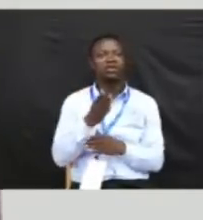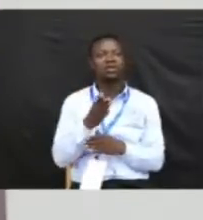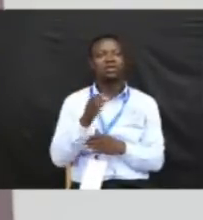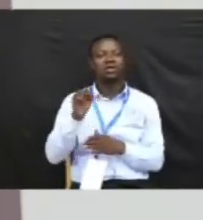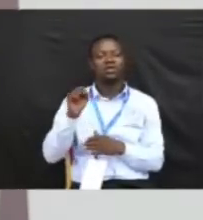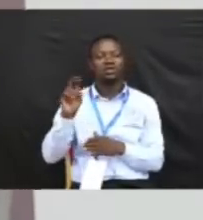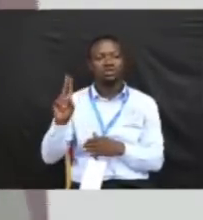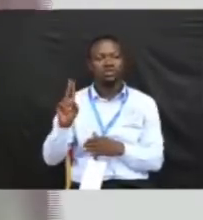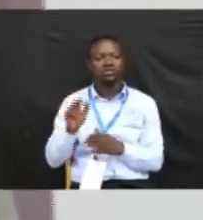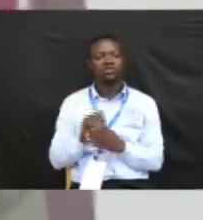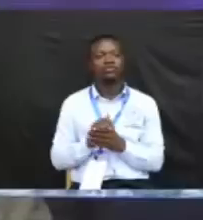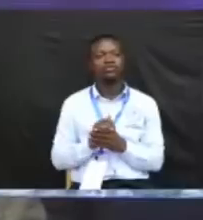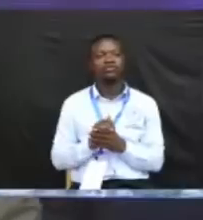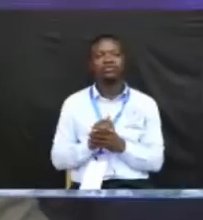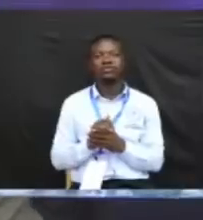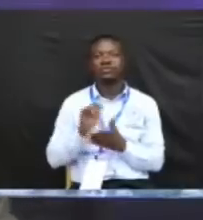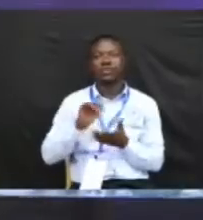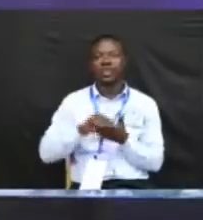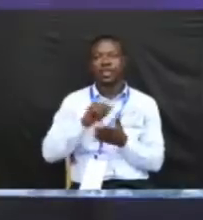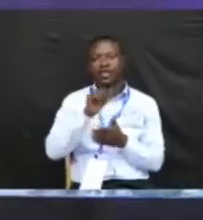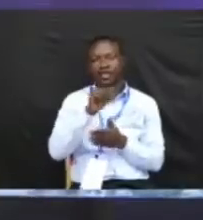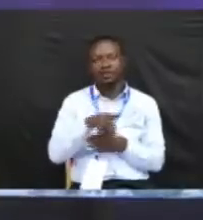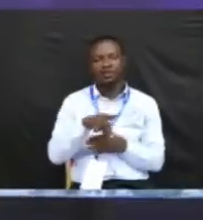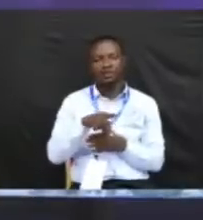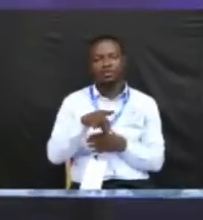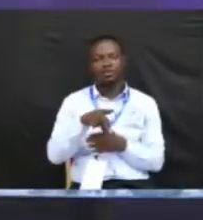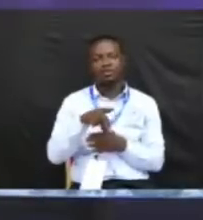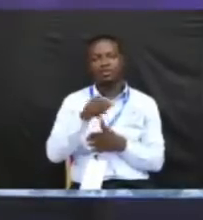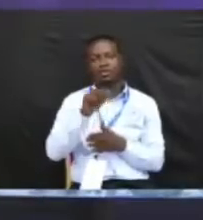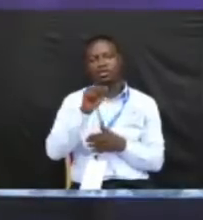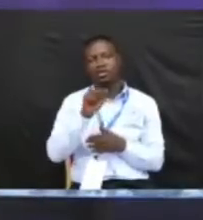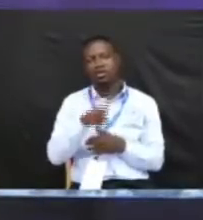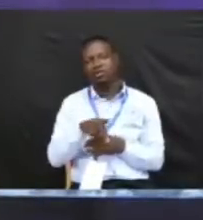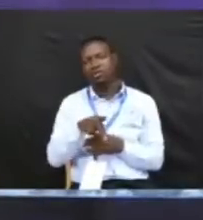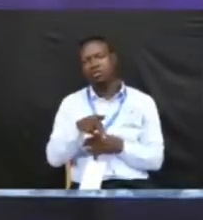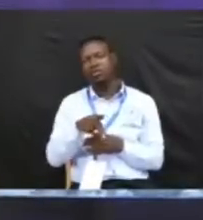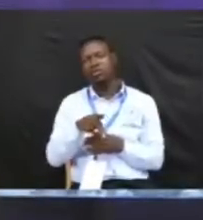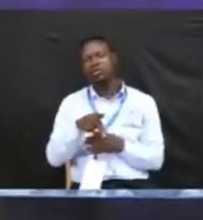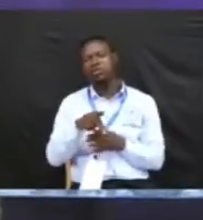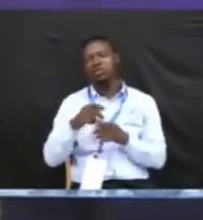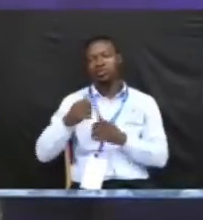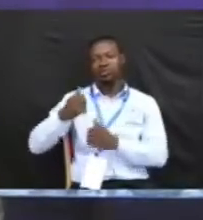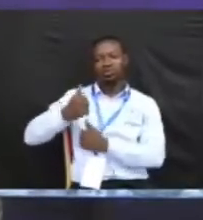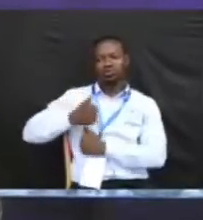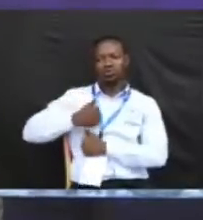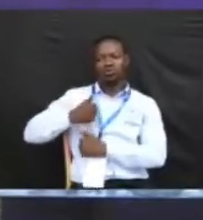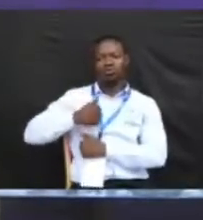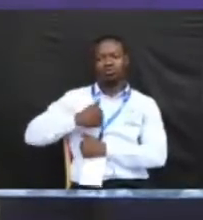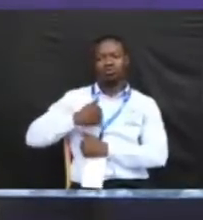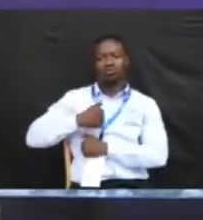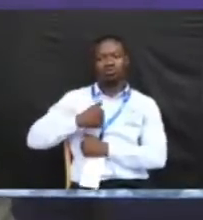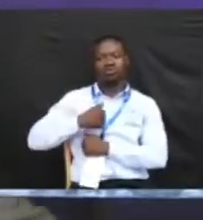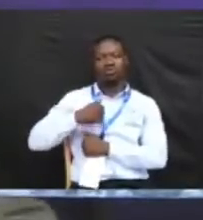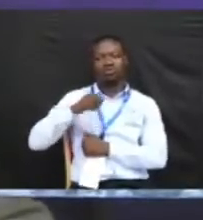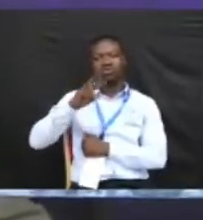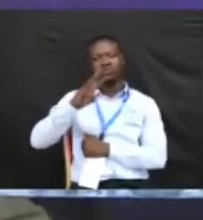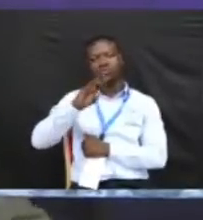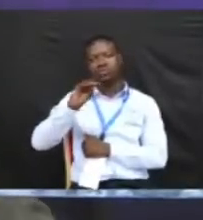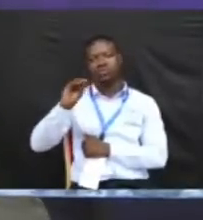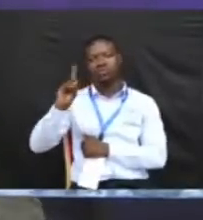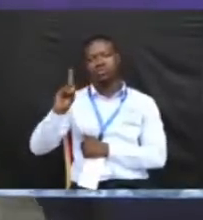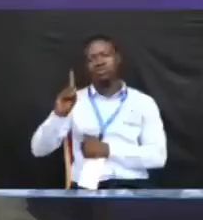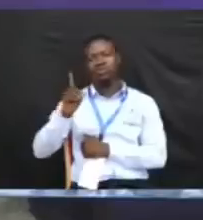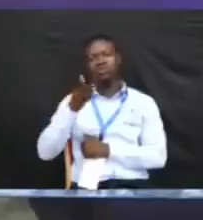welcome. We have Apostle Dr. Kennel BG Kumiwood is also here Kumi Wood want to acknowledge